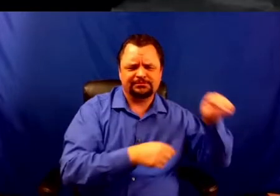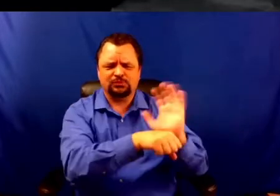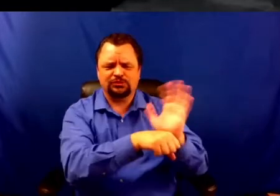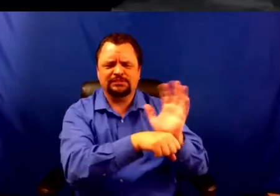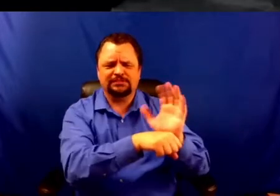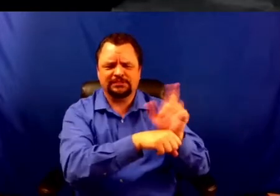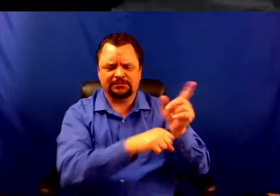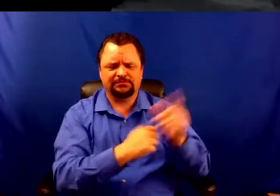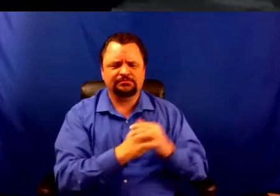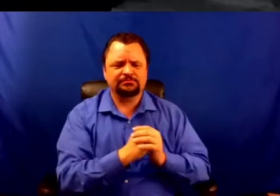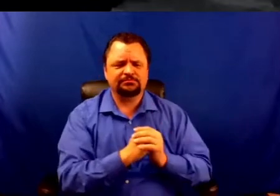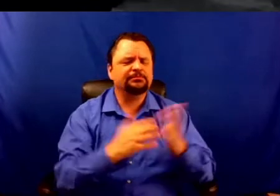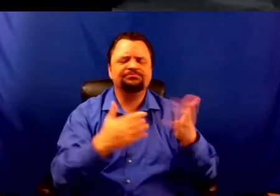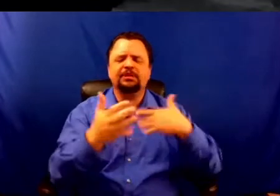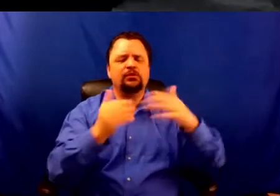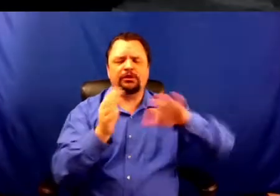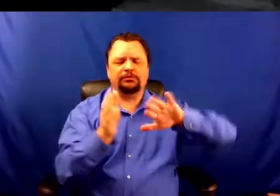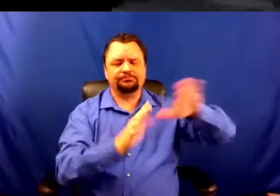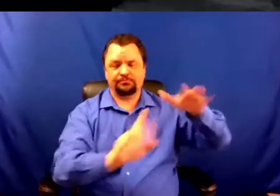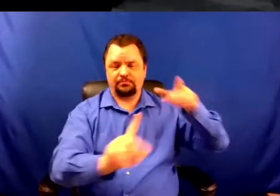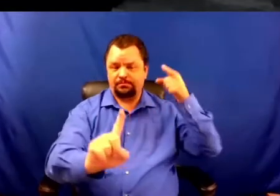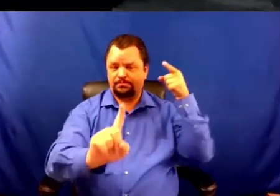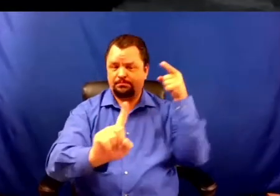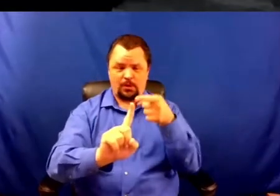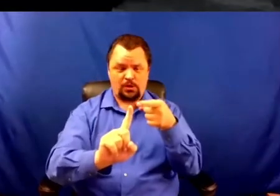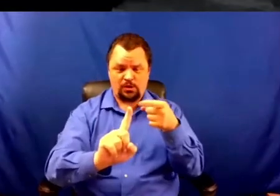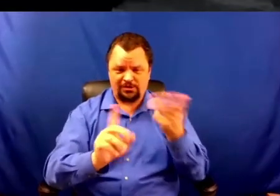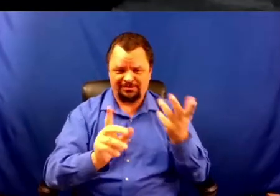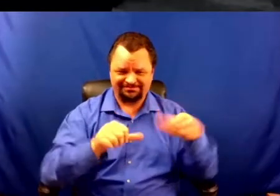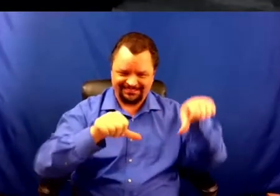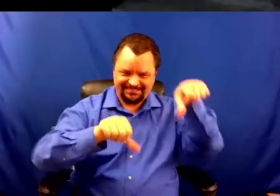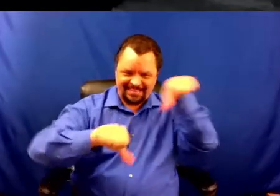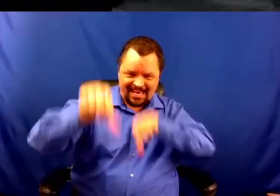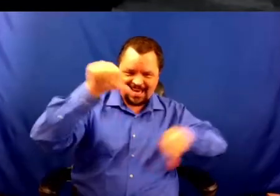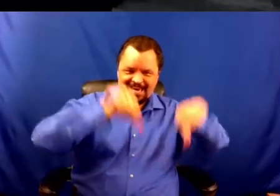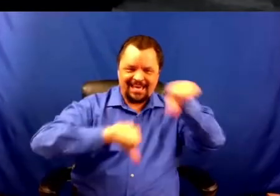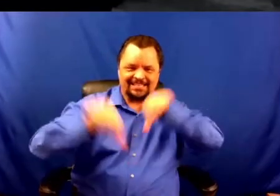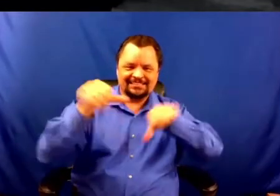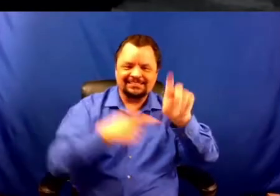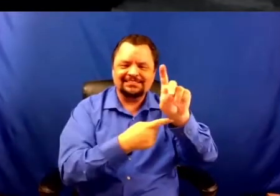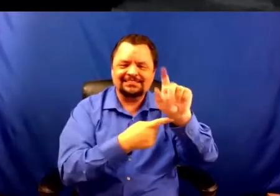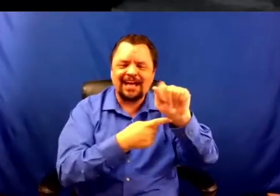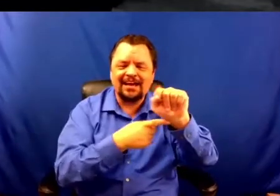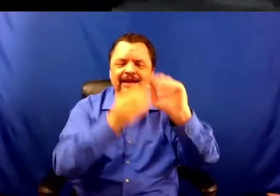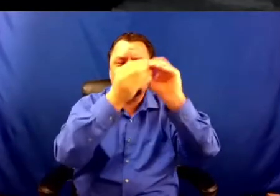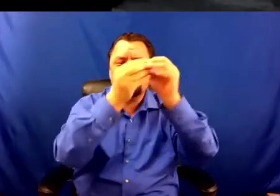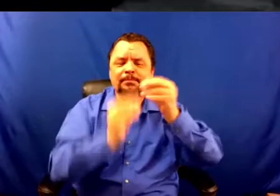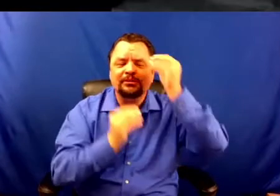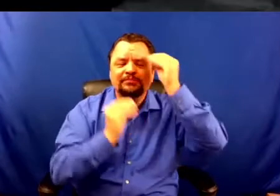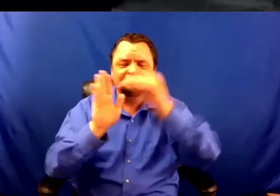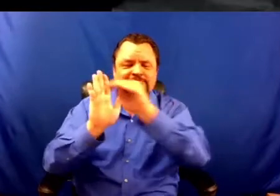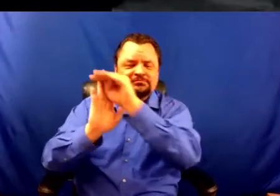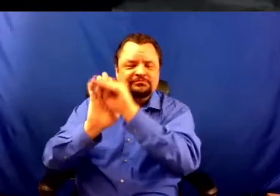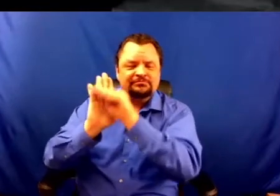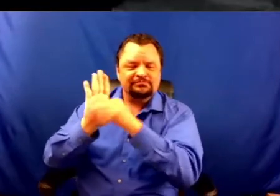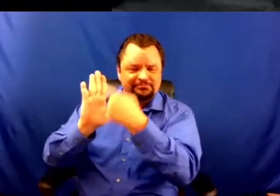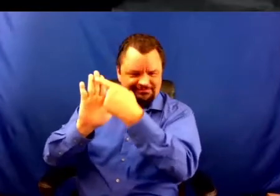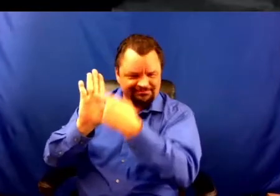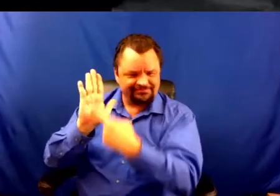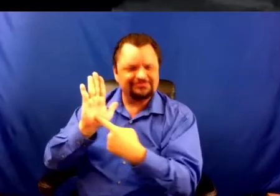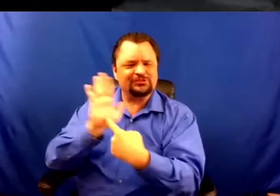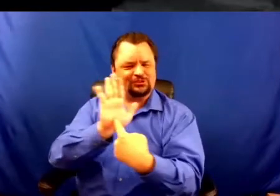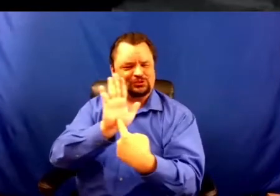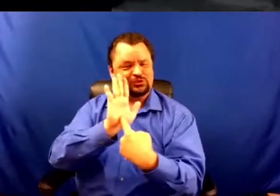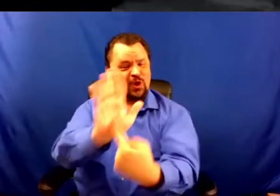the science, the facts, and the data tell us that vaccination is the way to end this pandemic. And a body